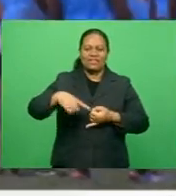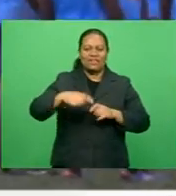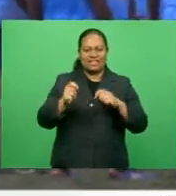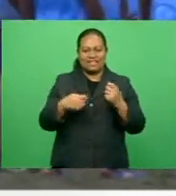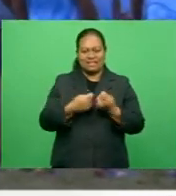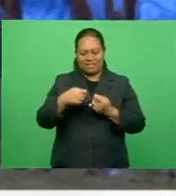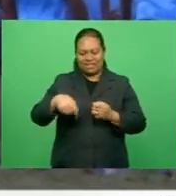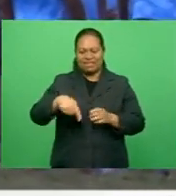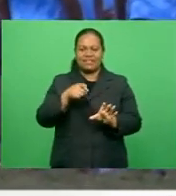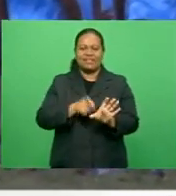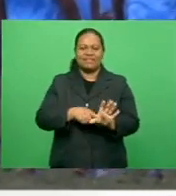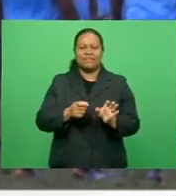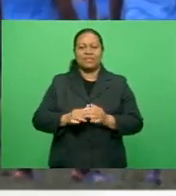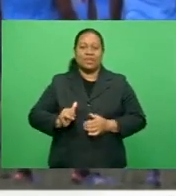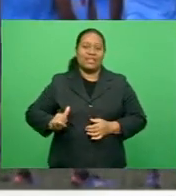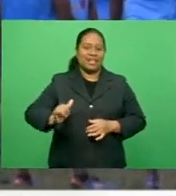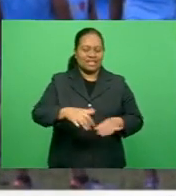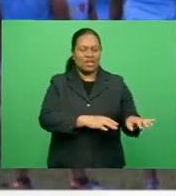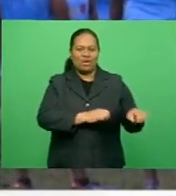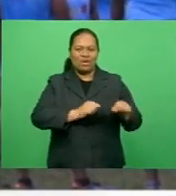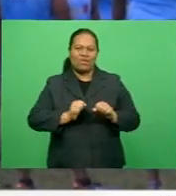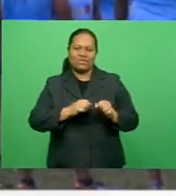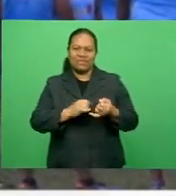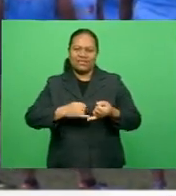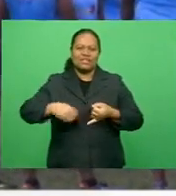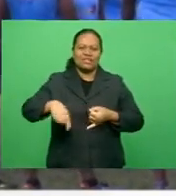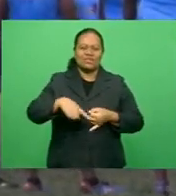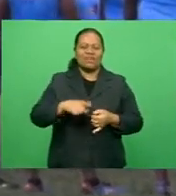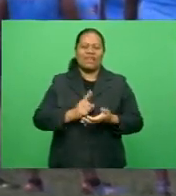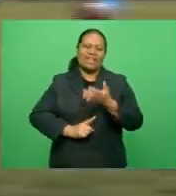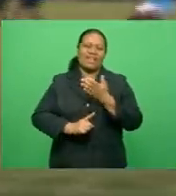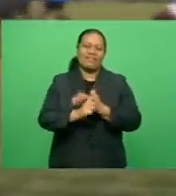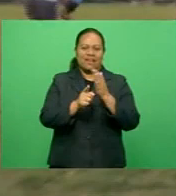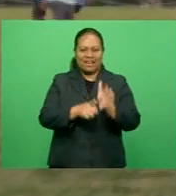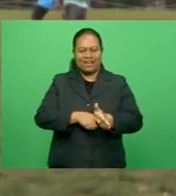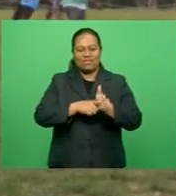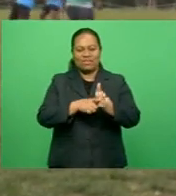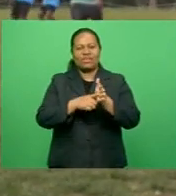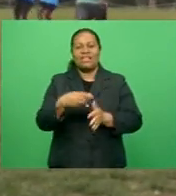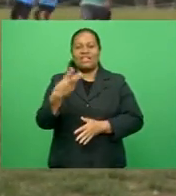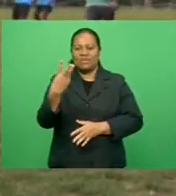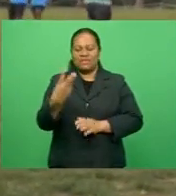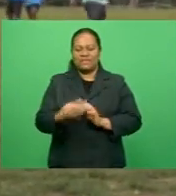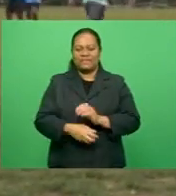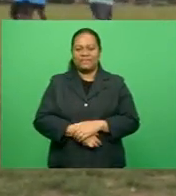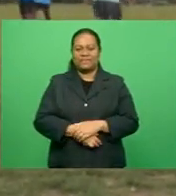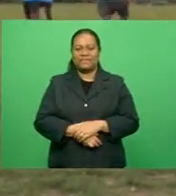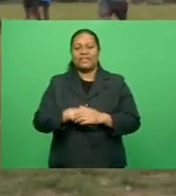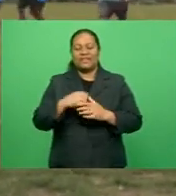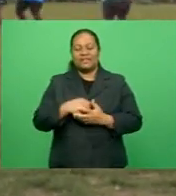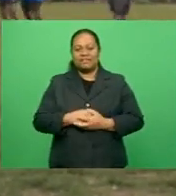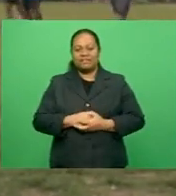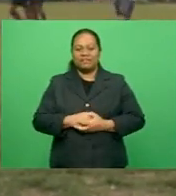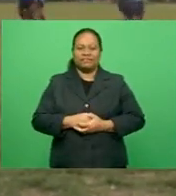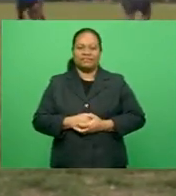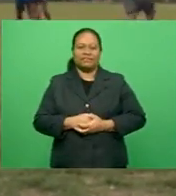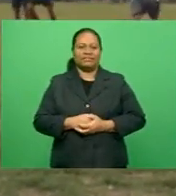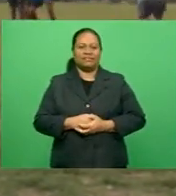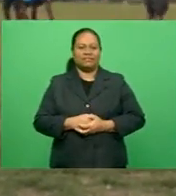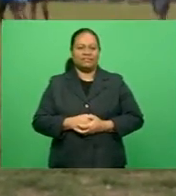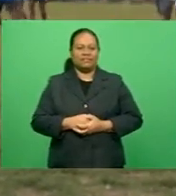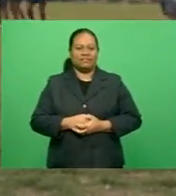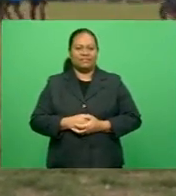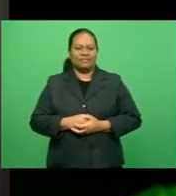year. Yasawa hosts Suva at Churchill Park in LAUTOKA tomorrow at 3 p.m. Carleni Tavi,